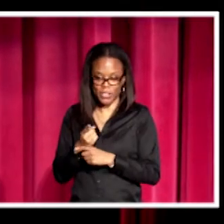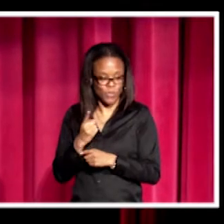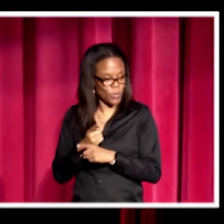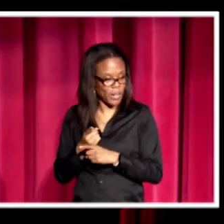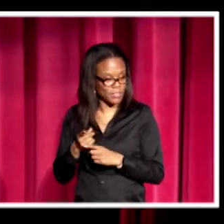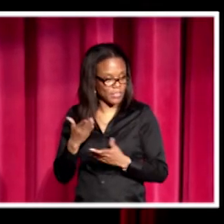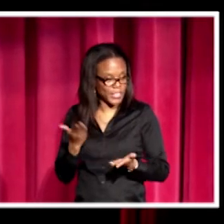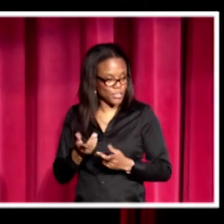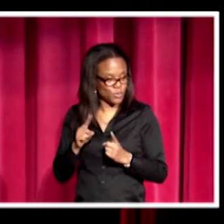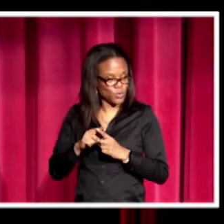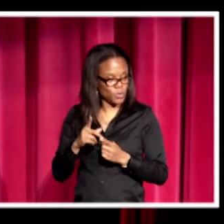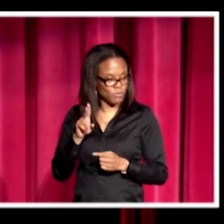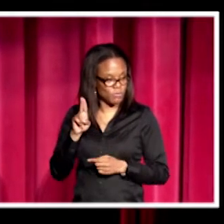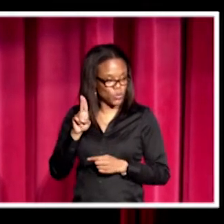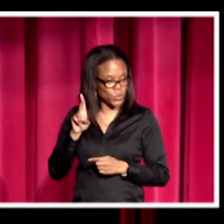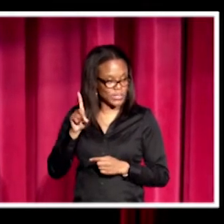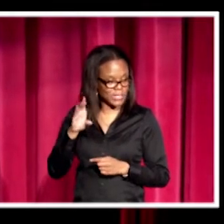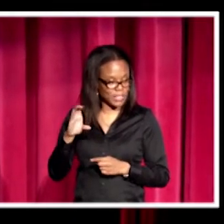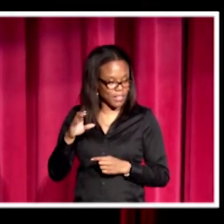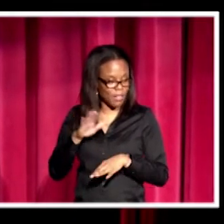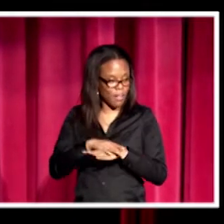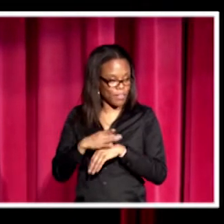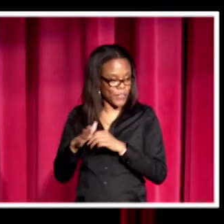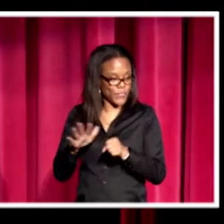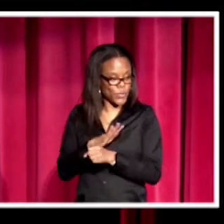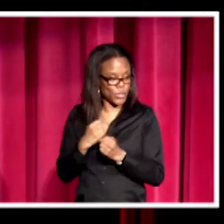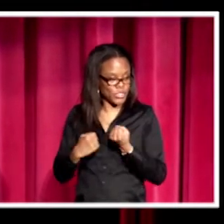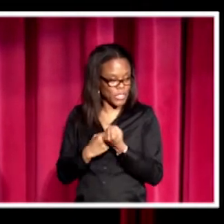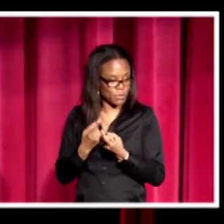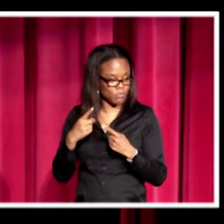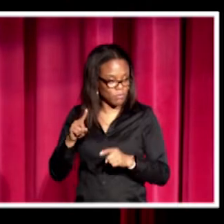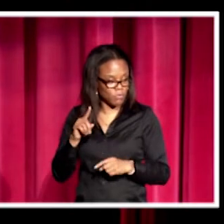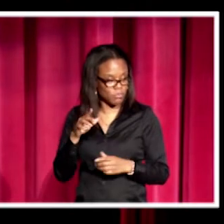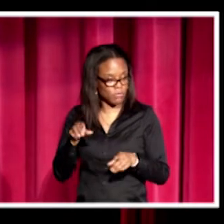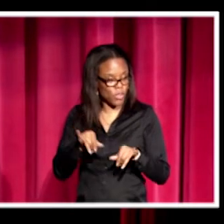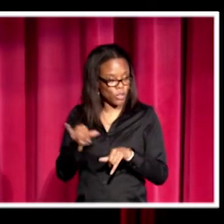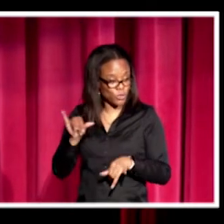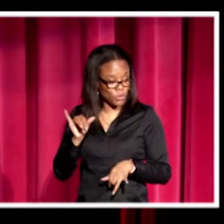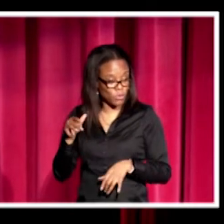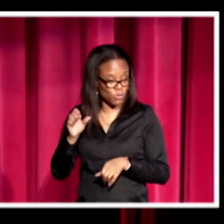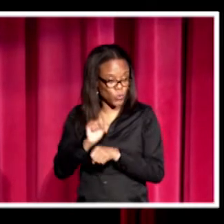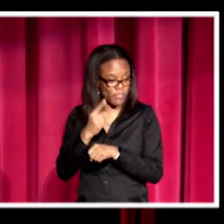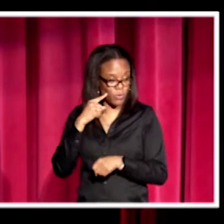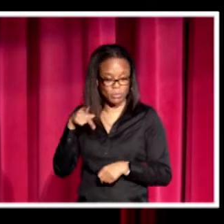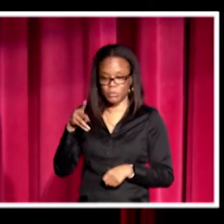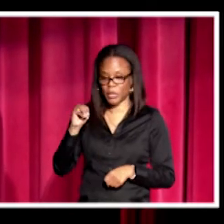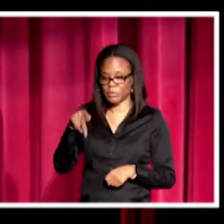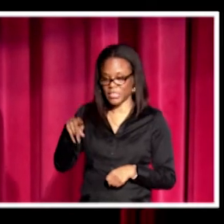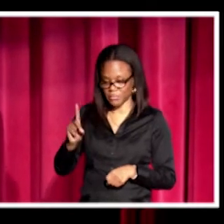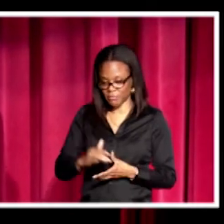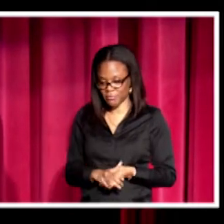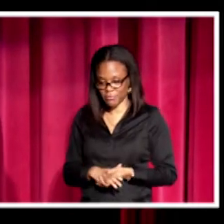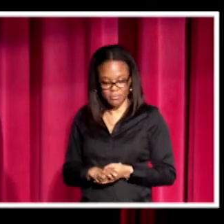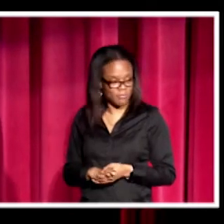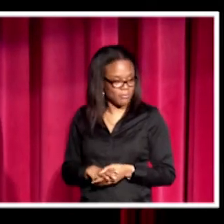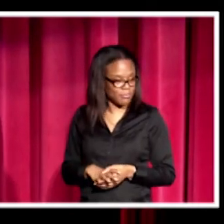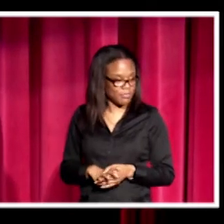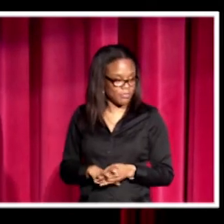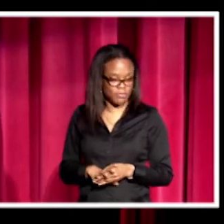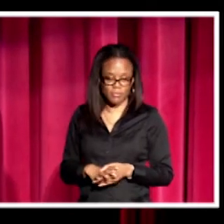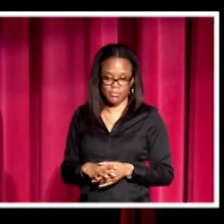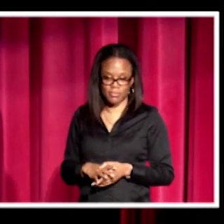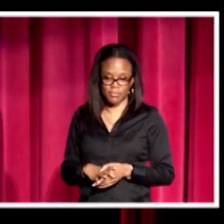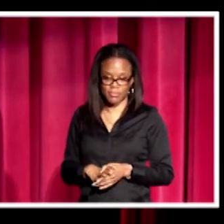to the University of the District of Columbia on a full scholarship, while also working for